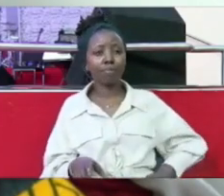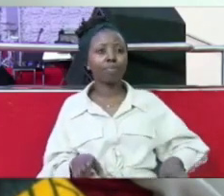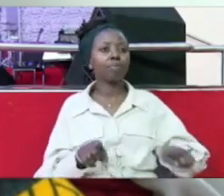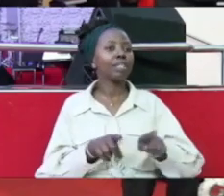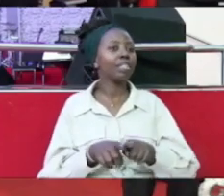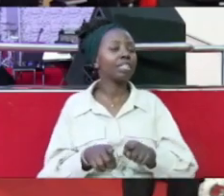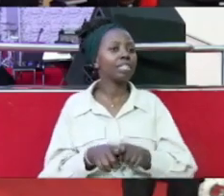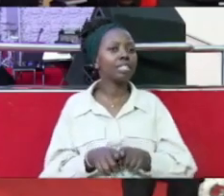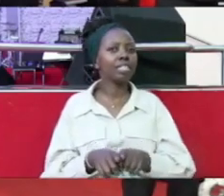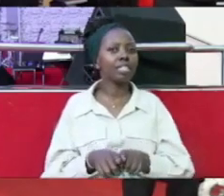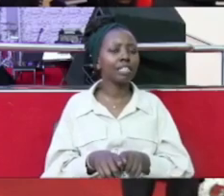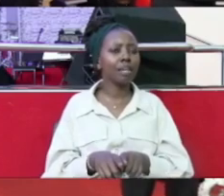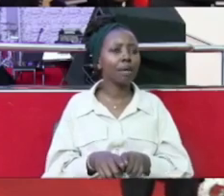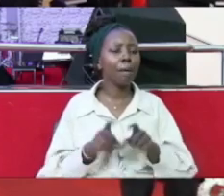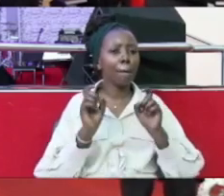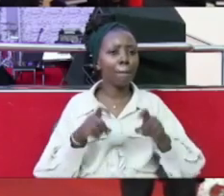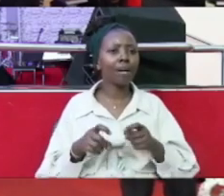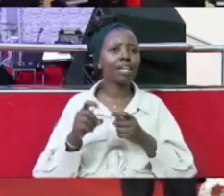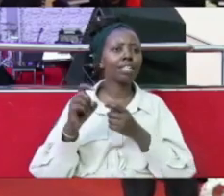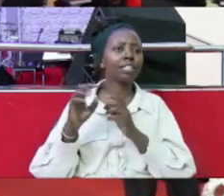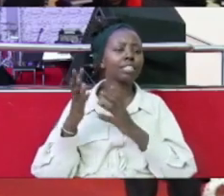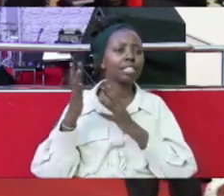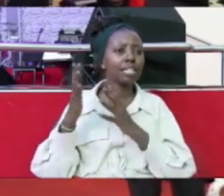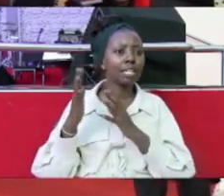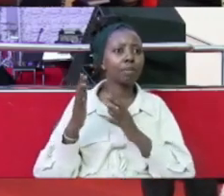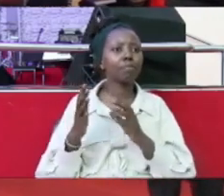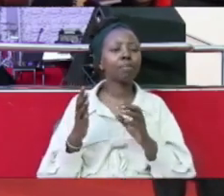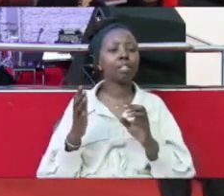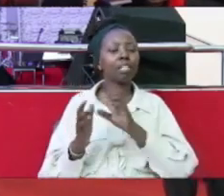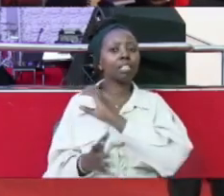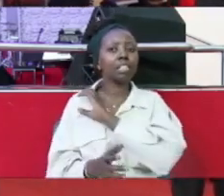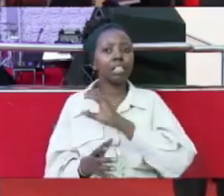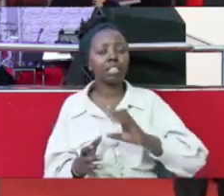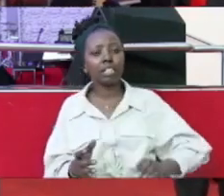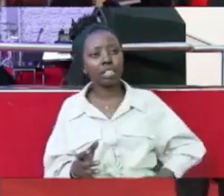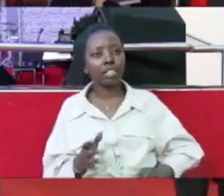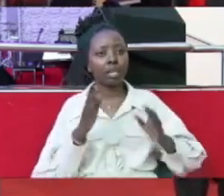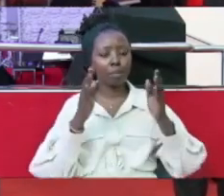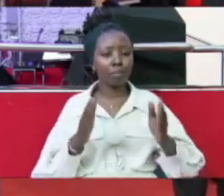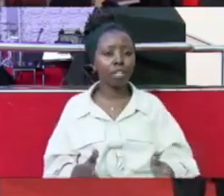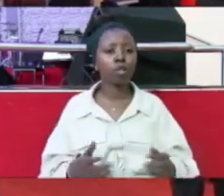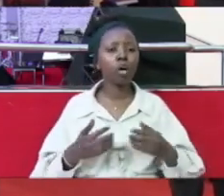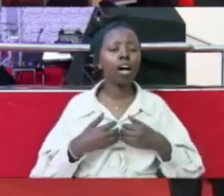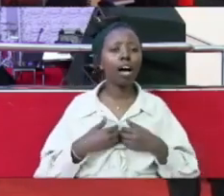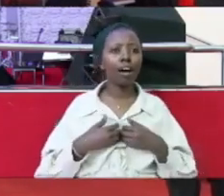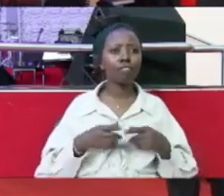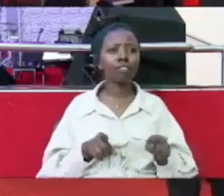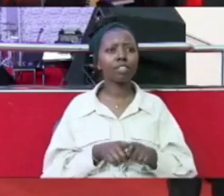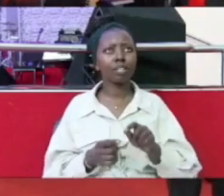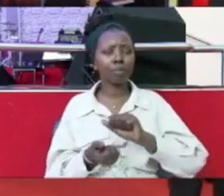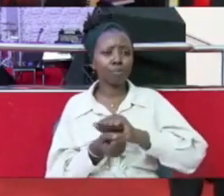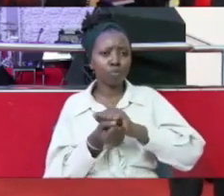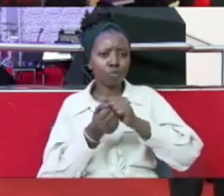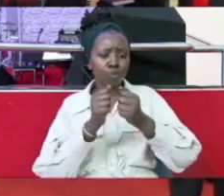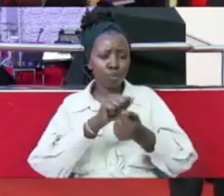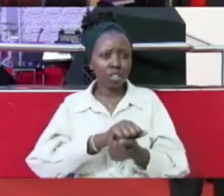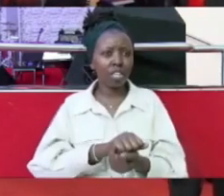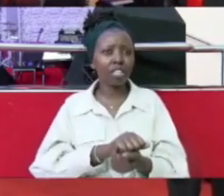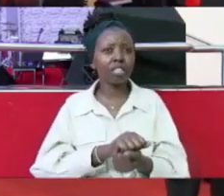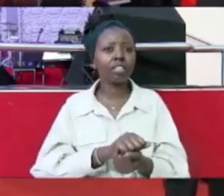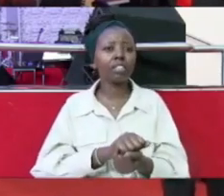need to appreciate that Christianity has both conversion and conformity. Na pia tujue kwamba Ukristo kuna kubadilika na